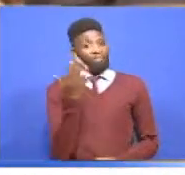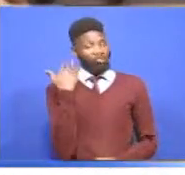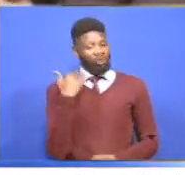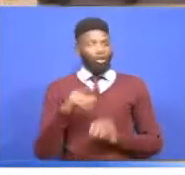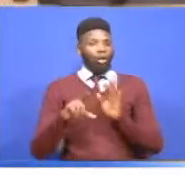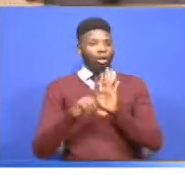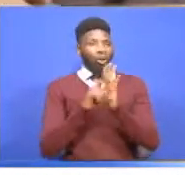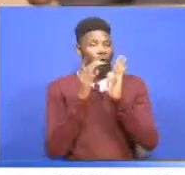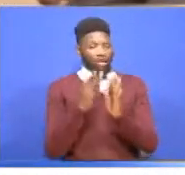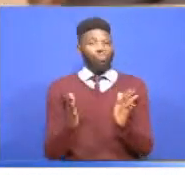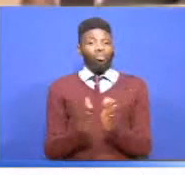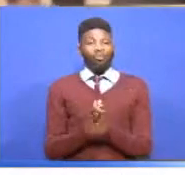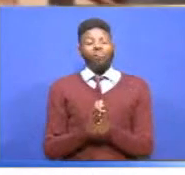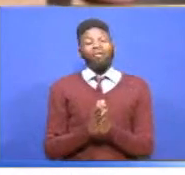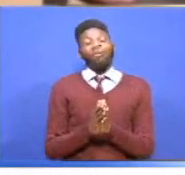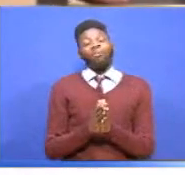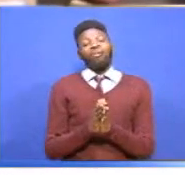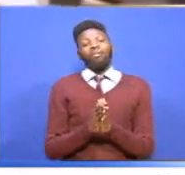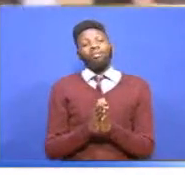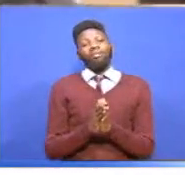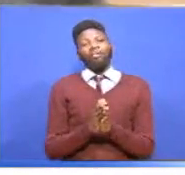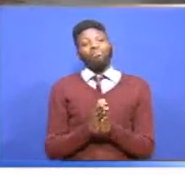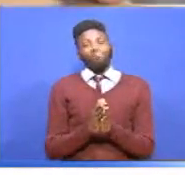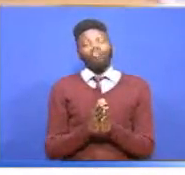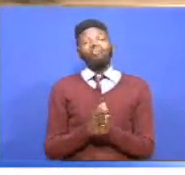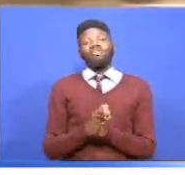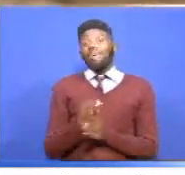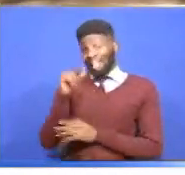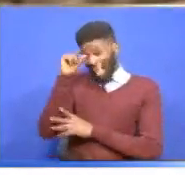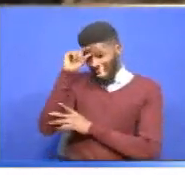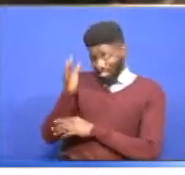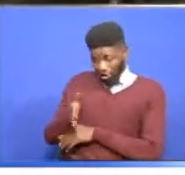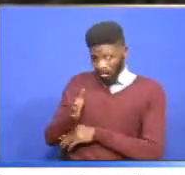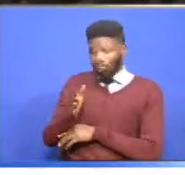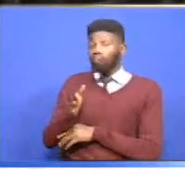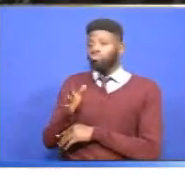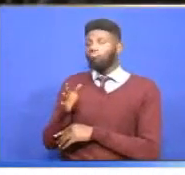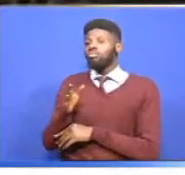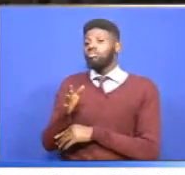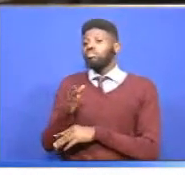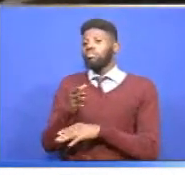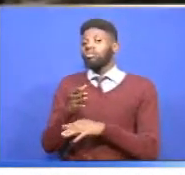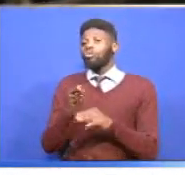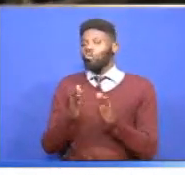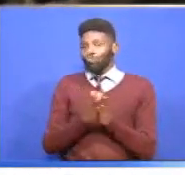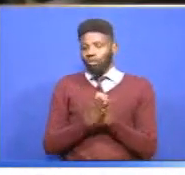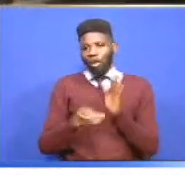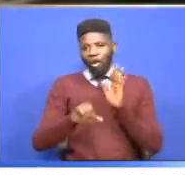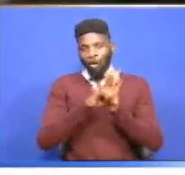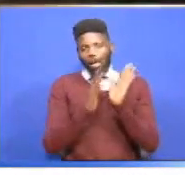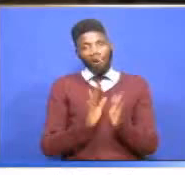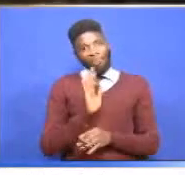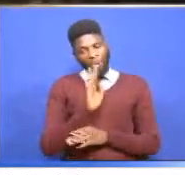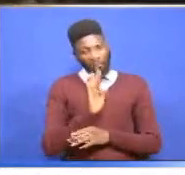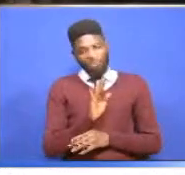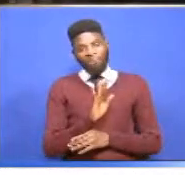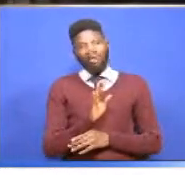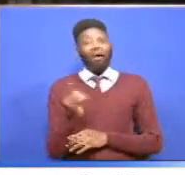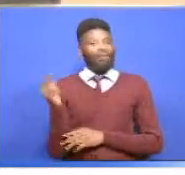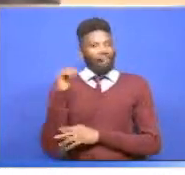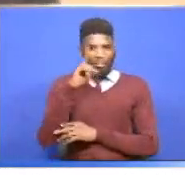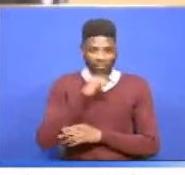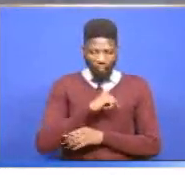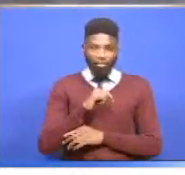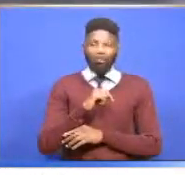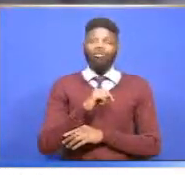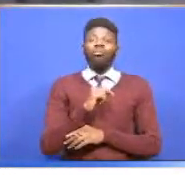legal representative was here. The governor through her legal representative was here, and the lawyers were barred from